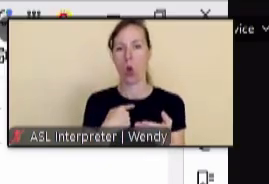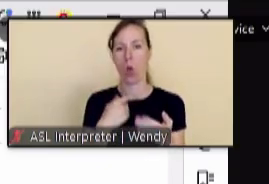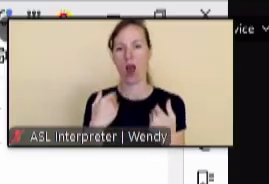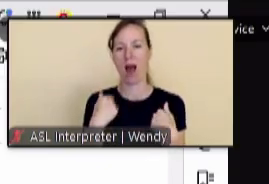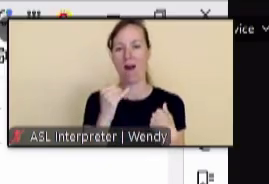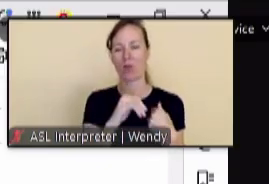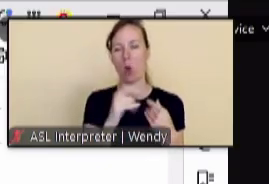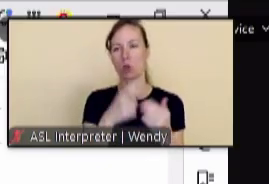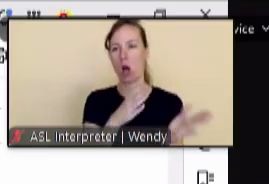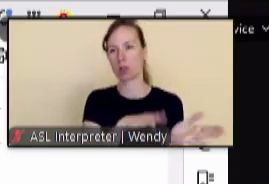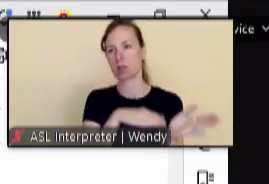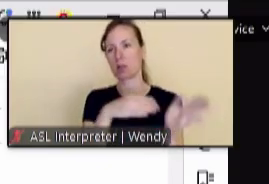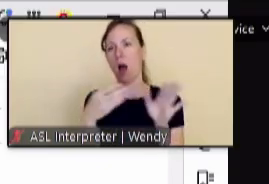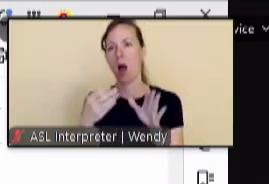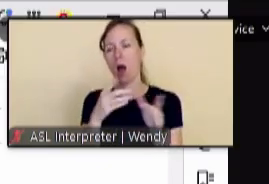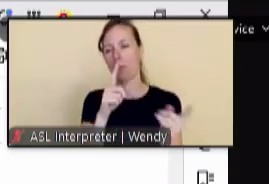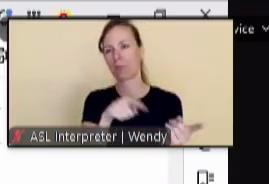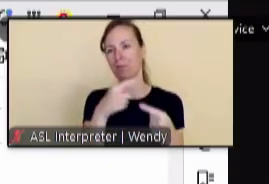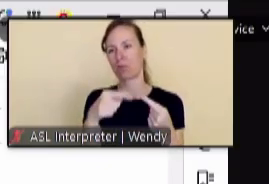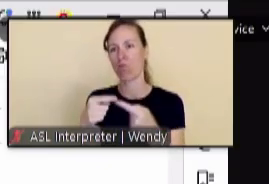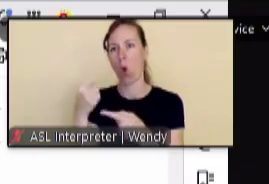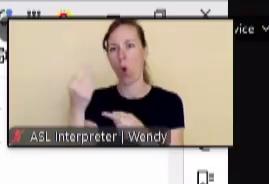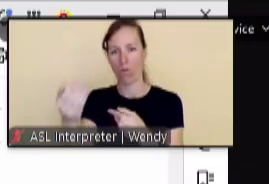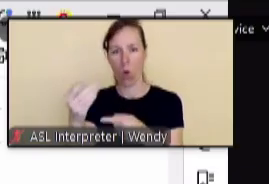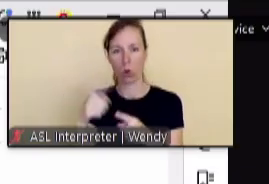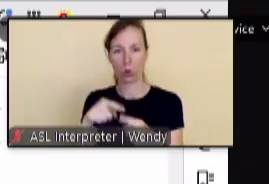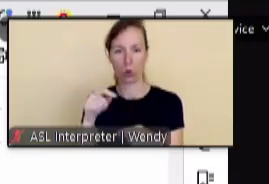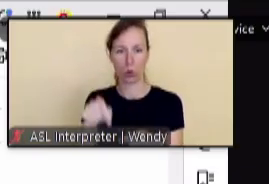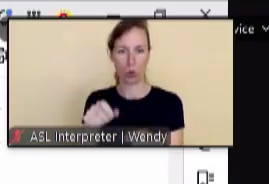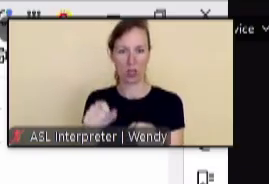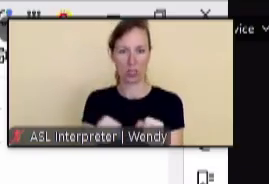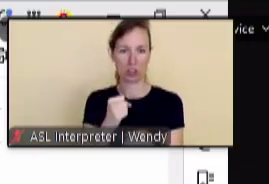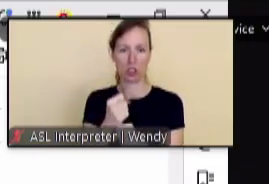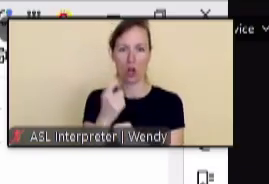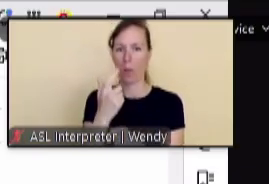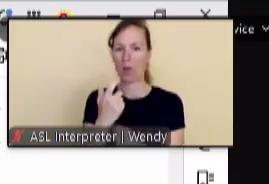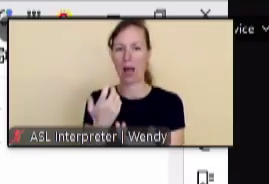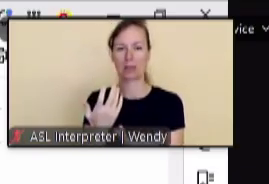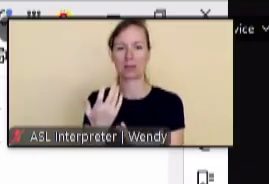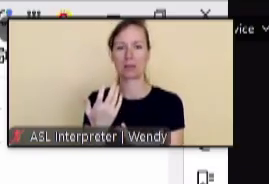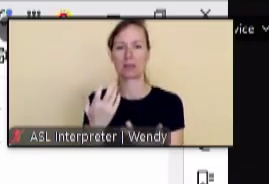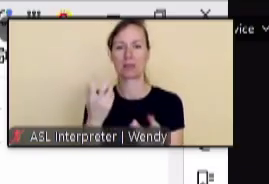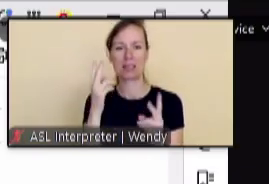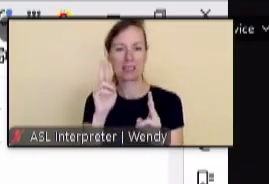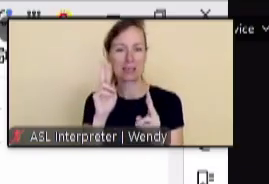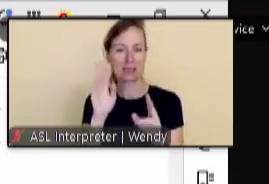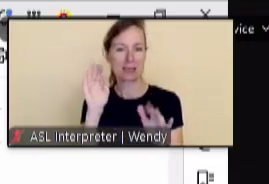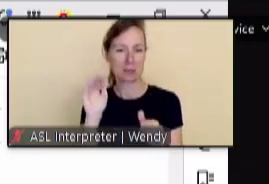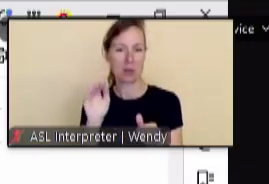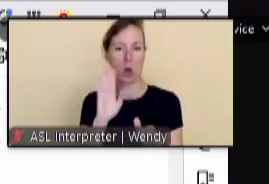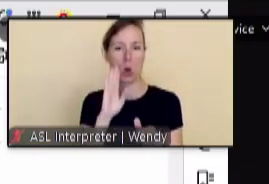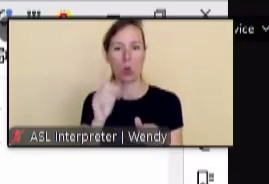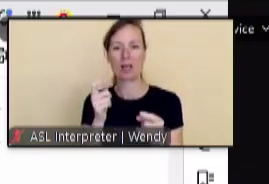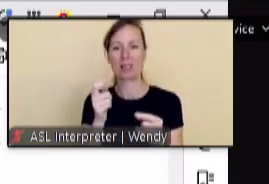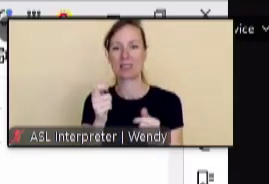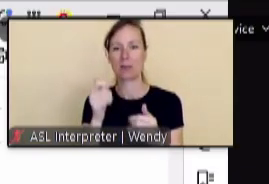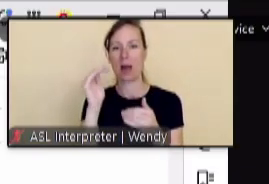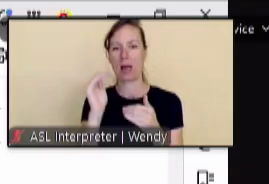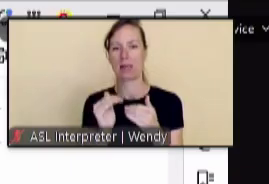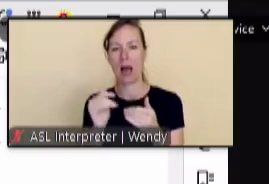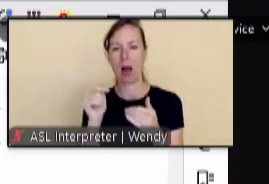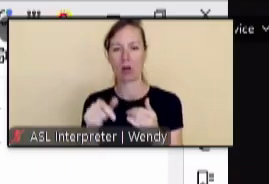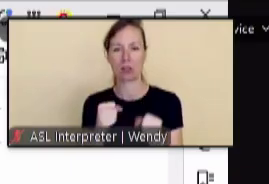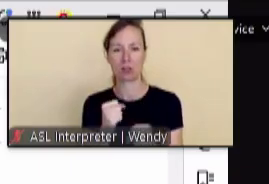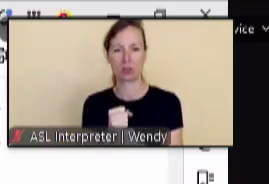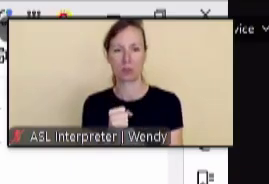down will occur. We don't have a rolling CIP, and so this appeared to be the best way to reflect. You may recall I said that the